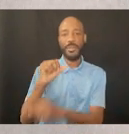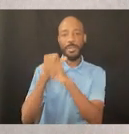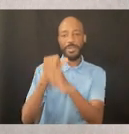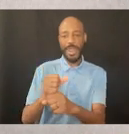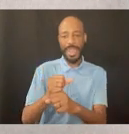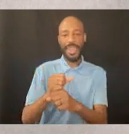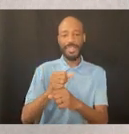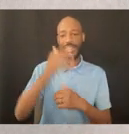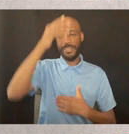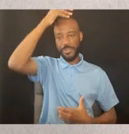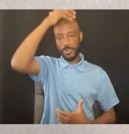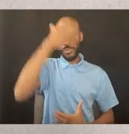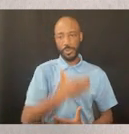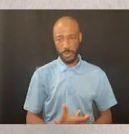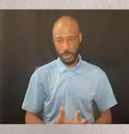robot-like appearance.